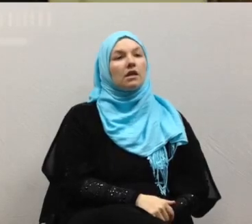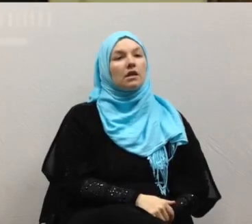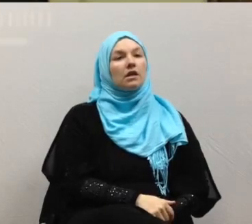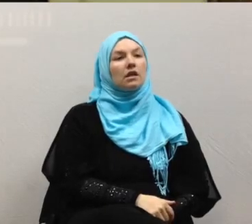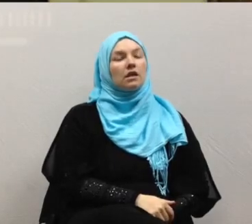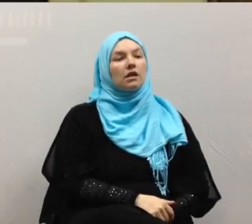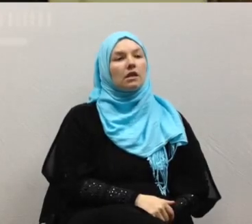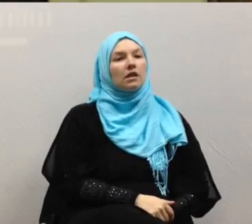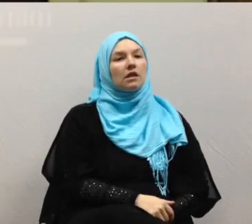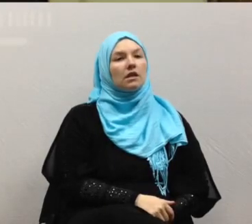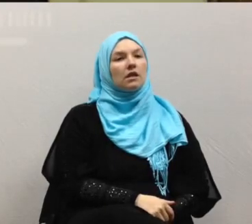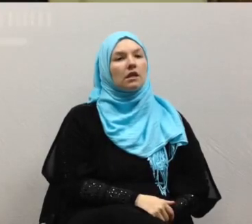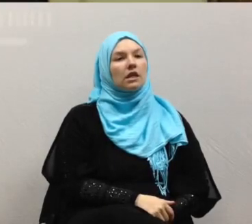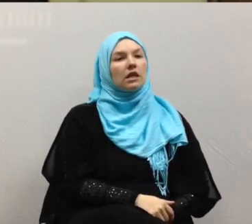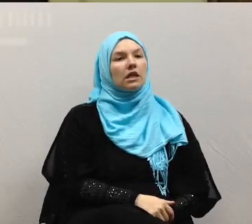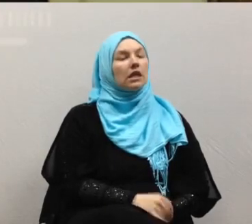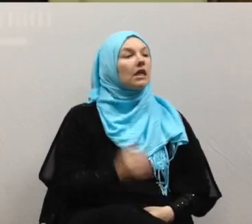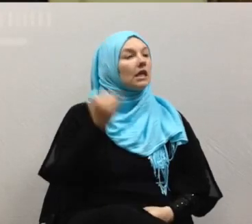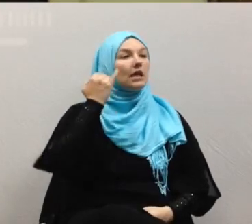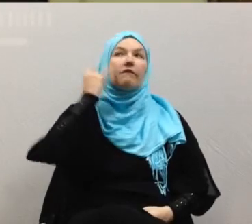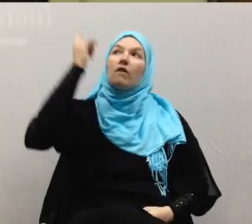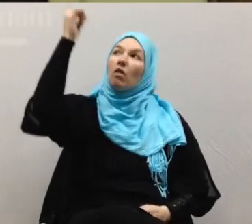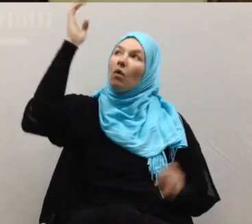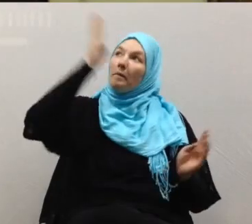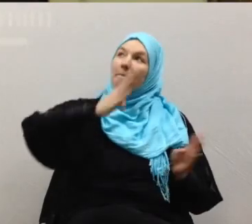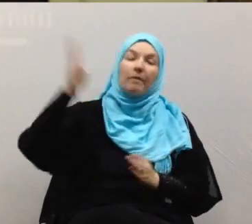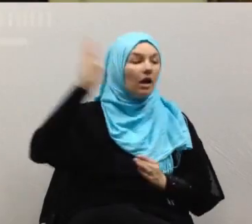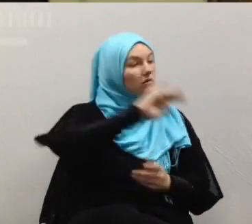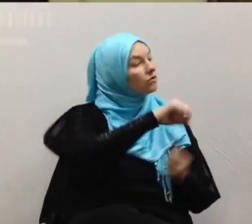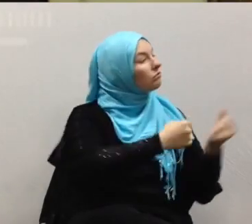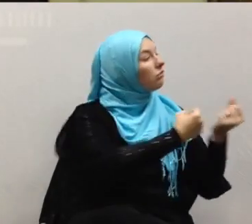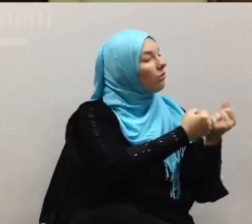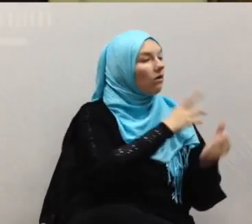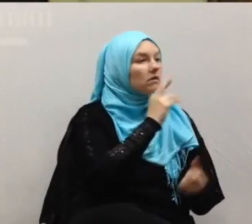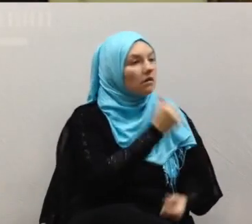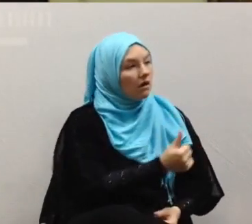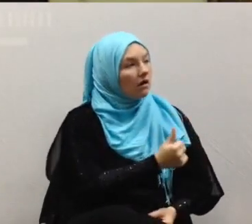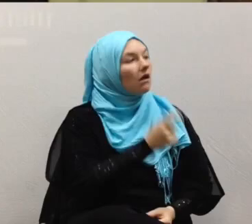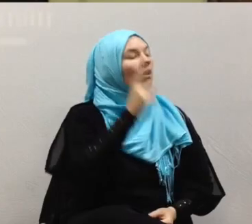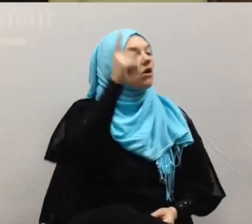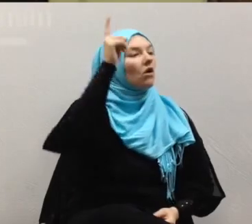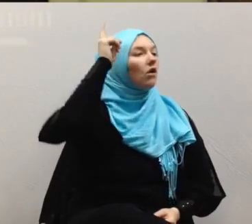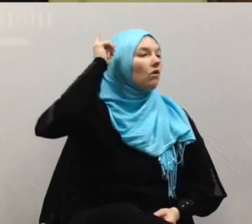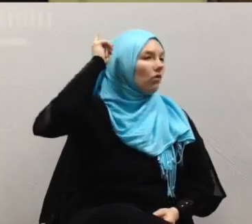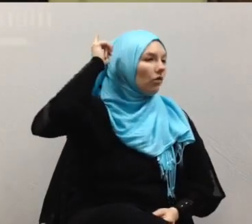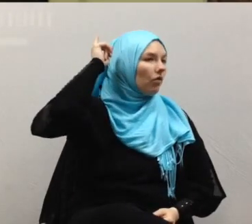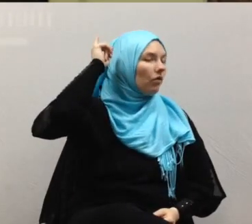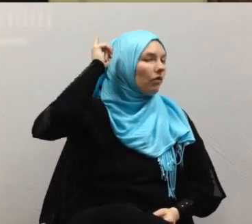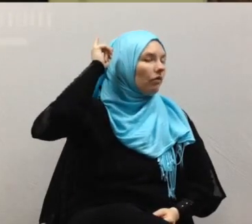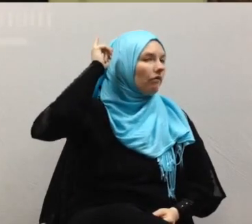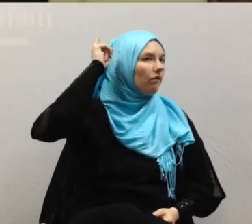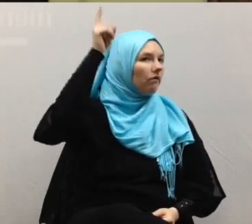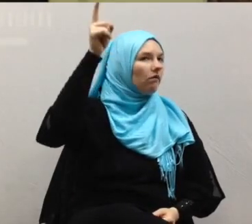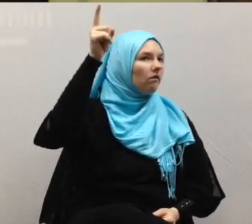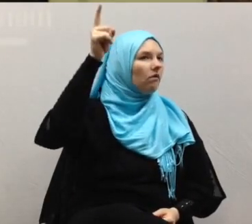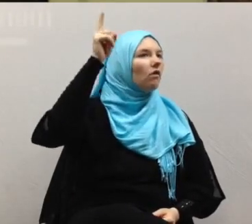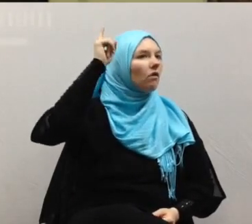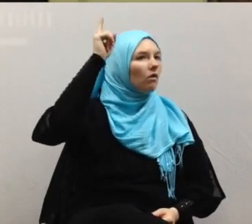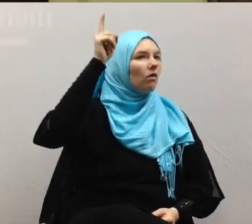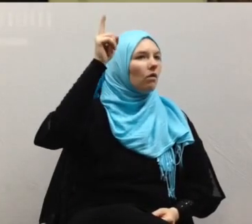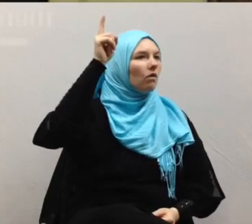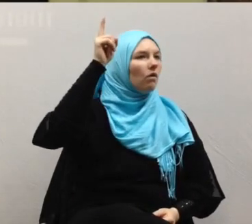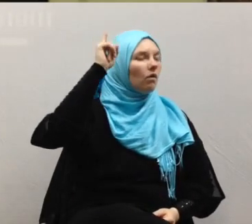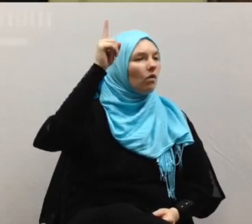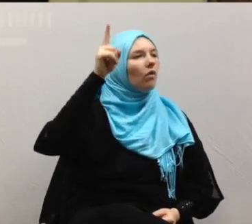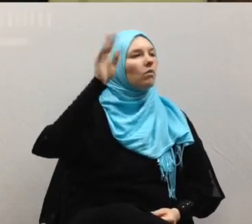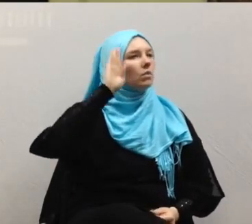you benefit? Rather, ever is Allah with what you do very well acquainted. Allah subhanahu wa